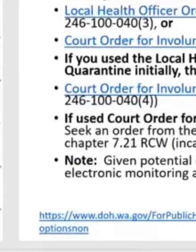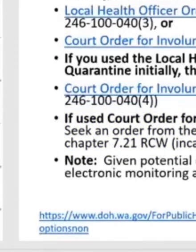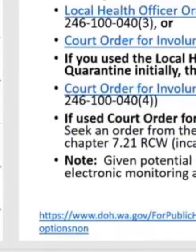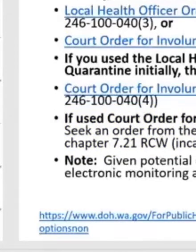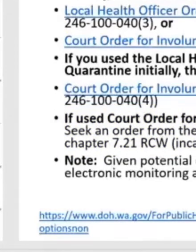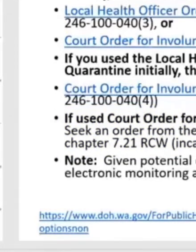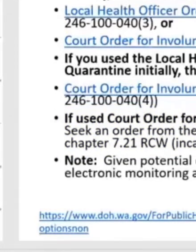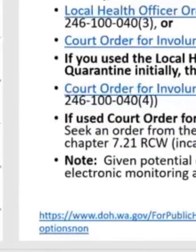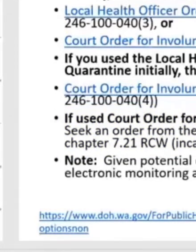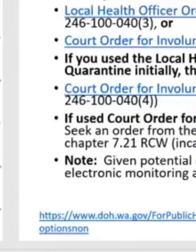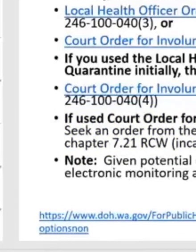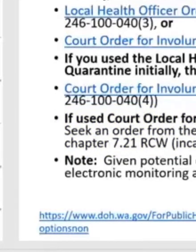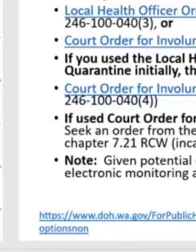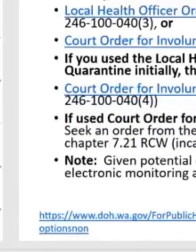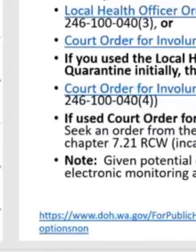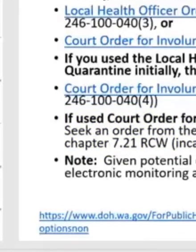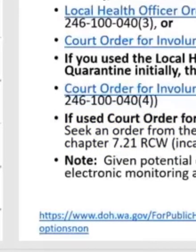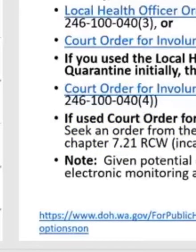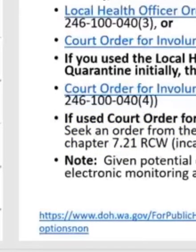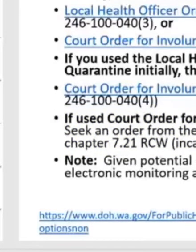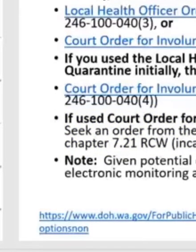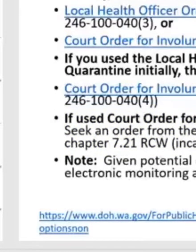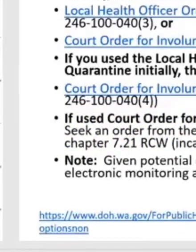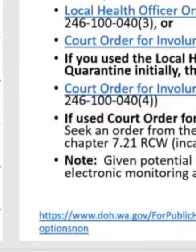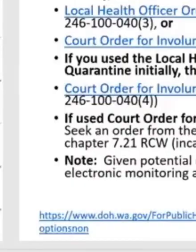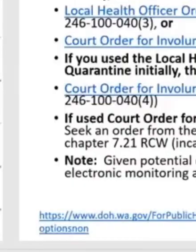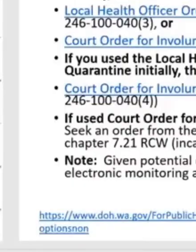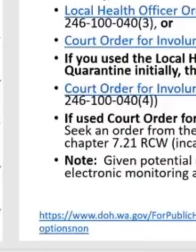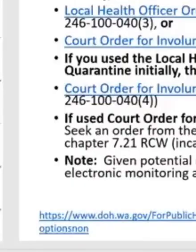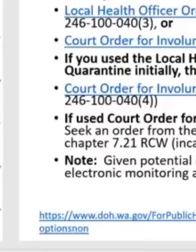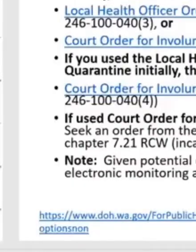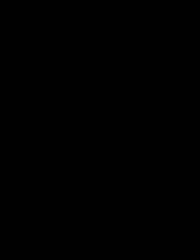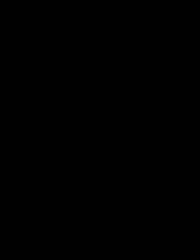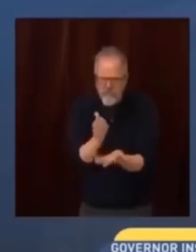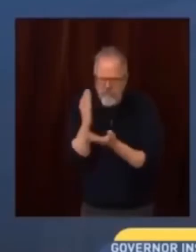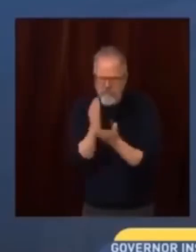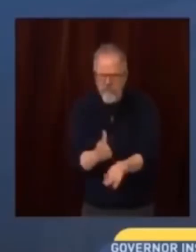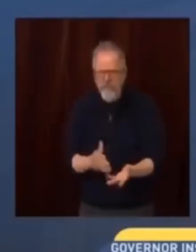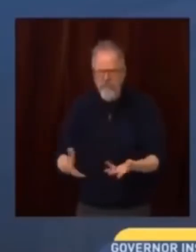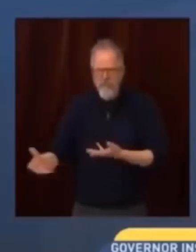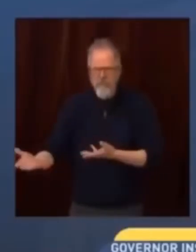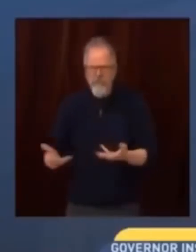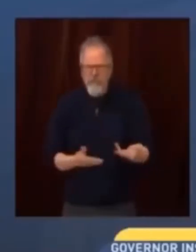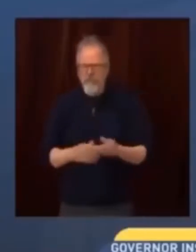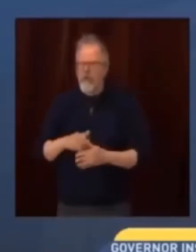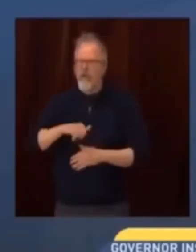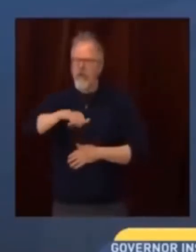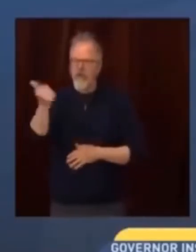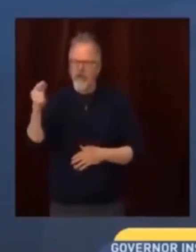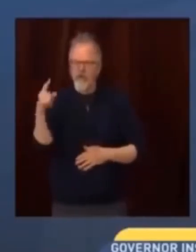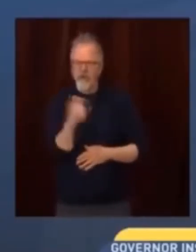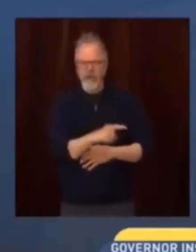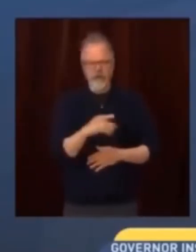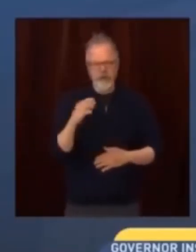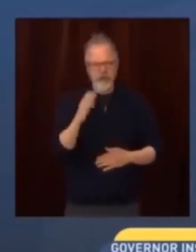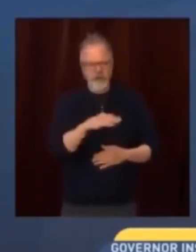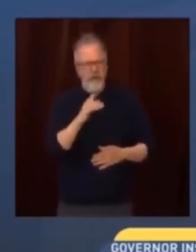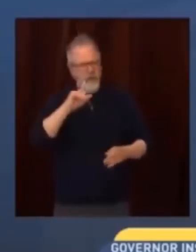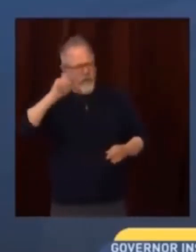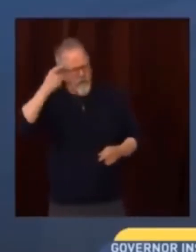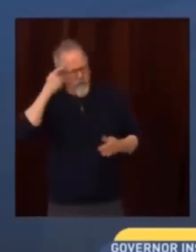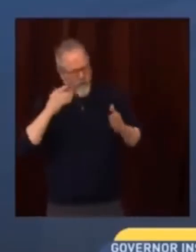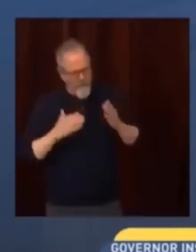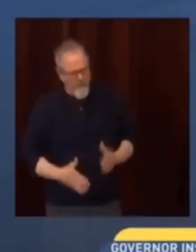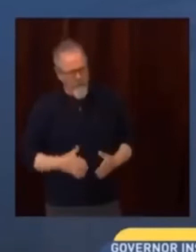so let me show you how he's spinning it for somebody who does not follow direction my governor comes in contact